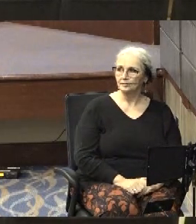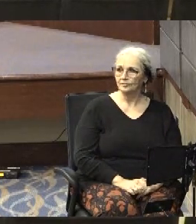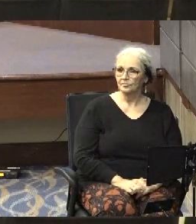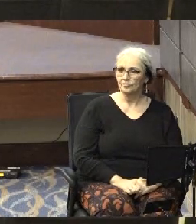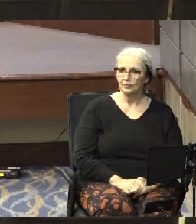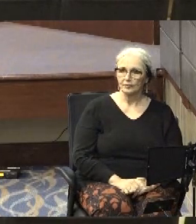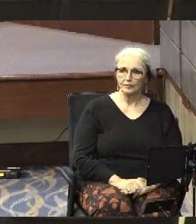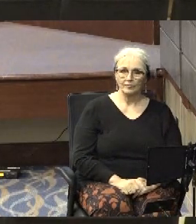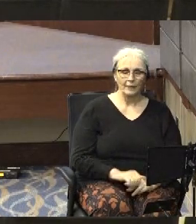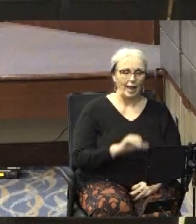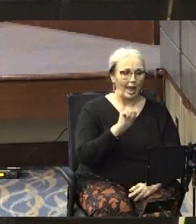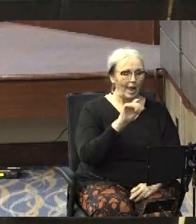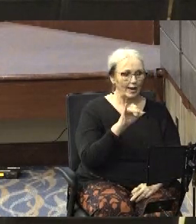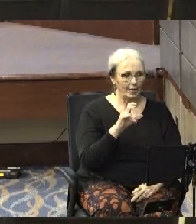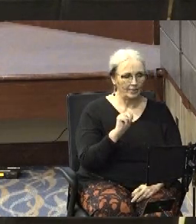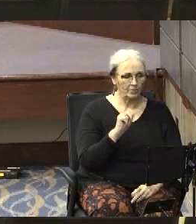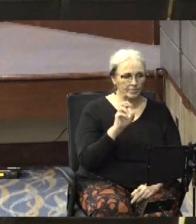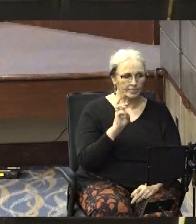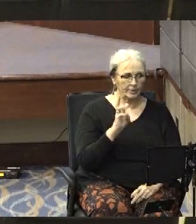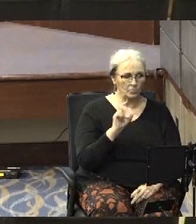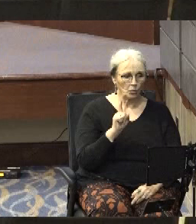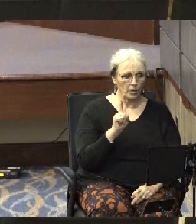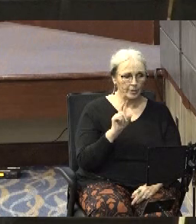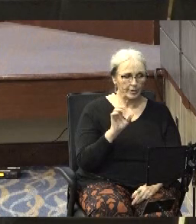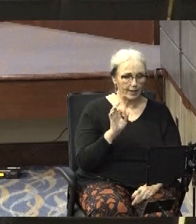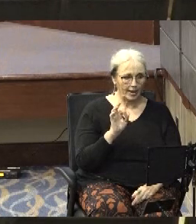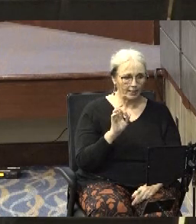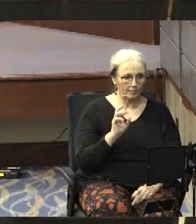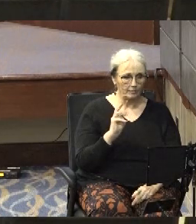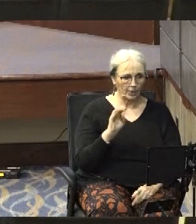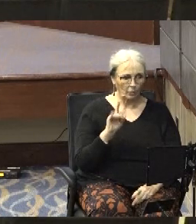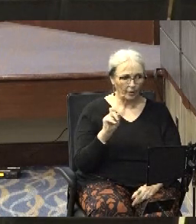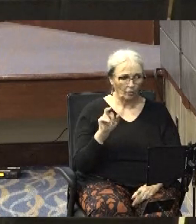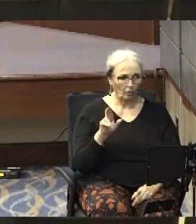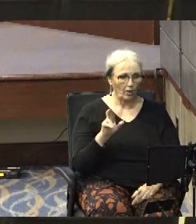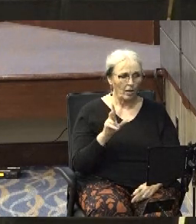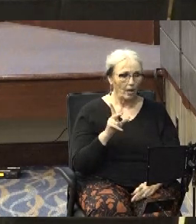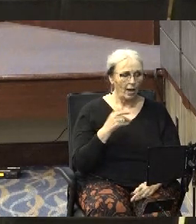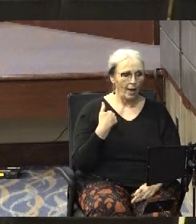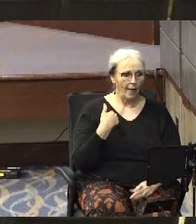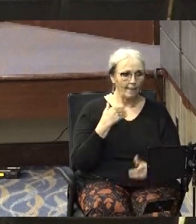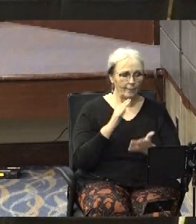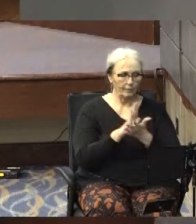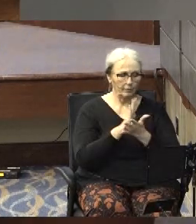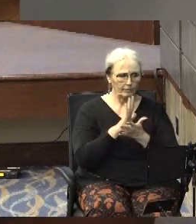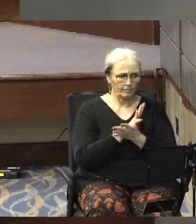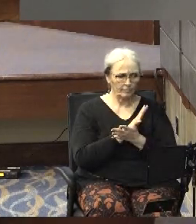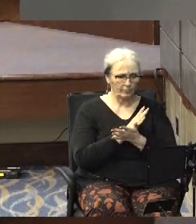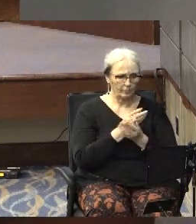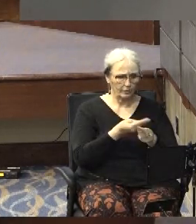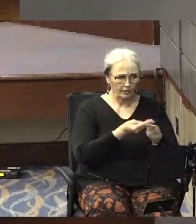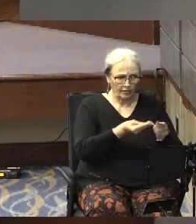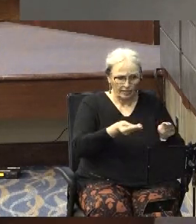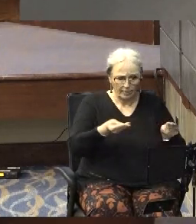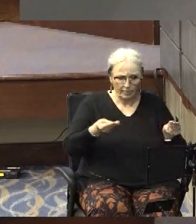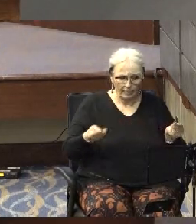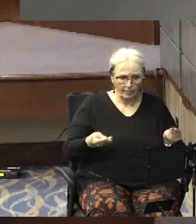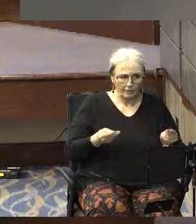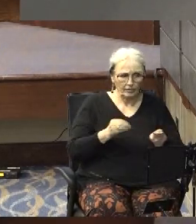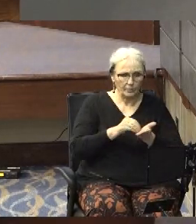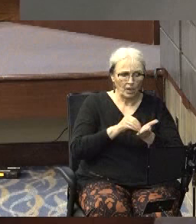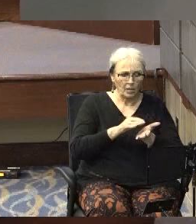Alan Northcutt, 619 Stone Manor Drive, McGregor. You do have a handout which provides documentation for my